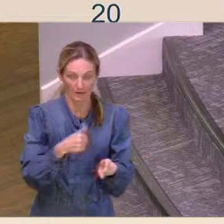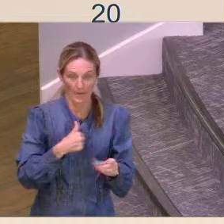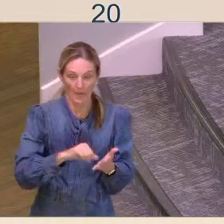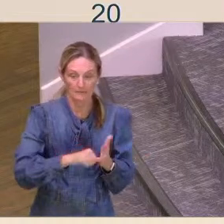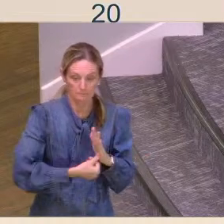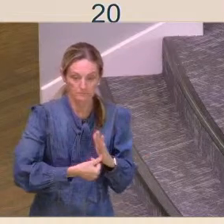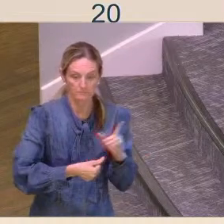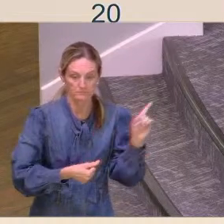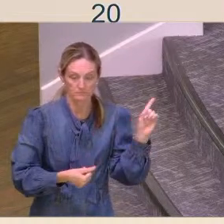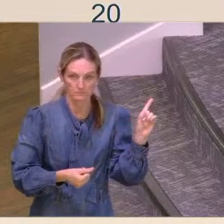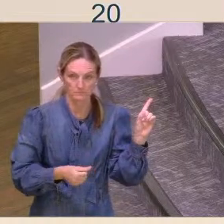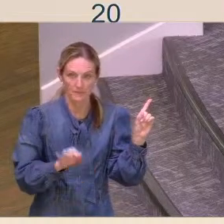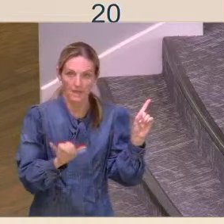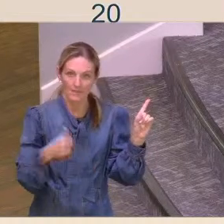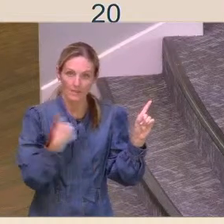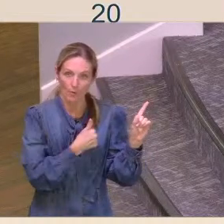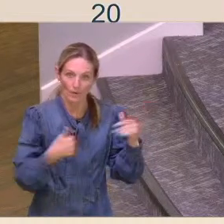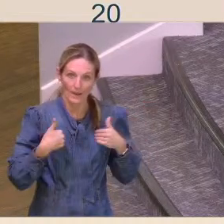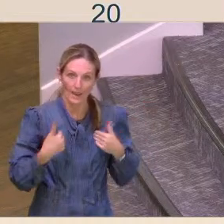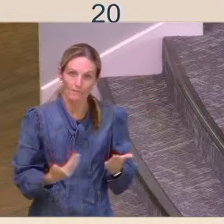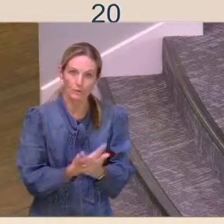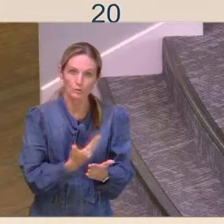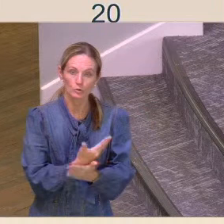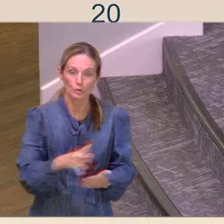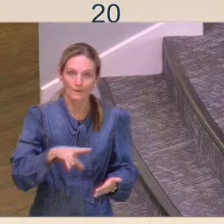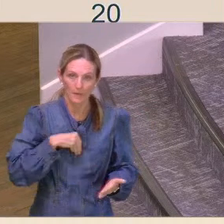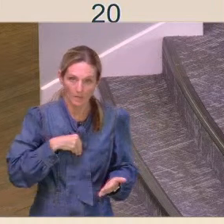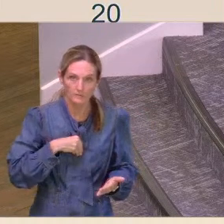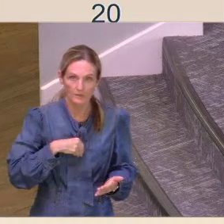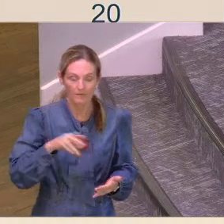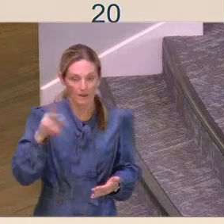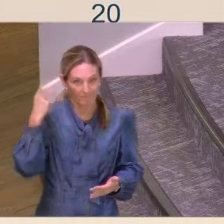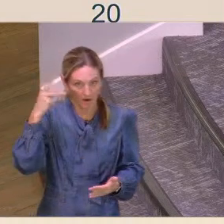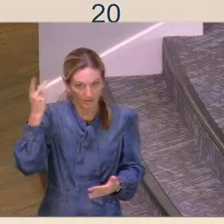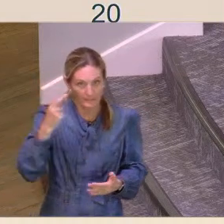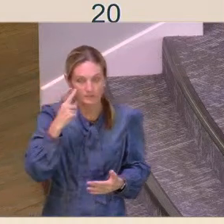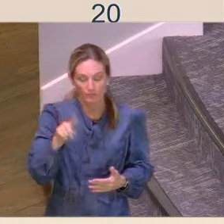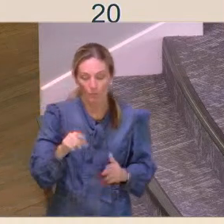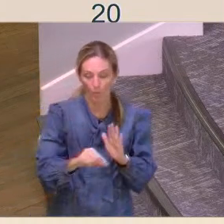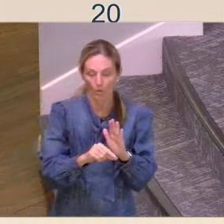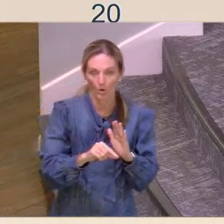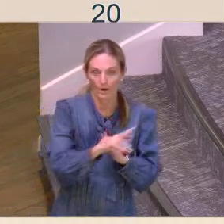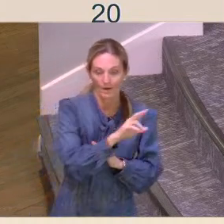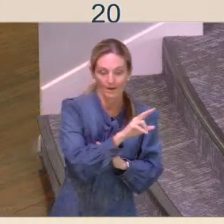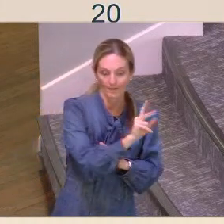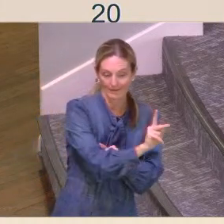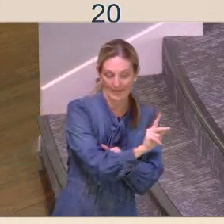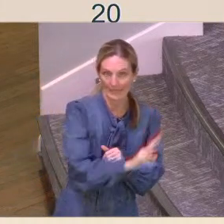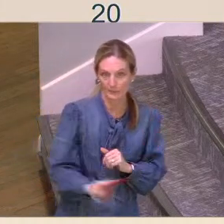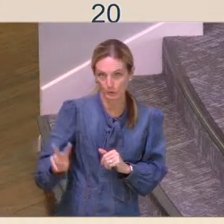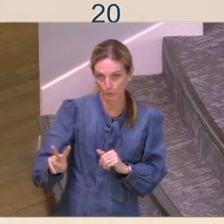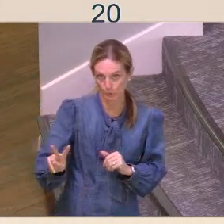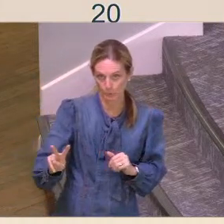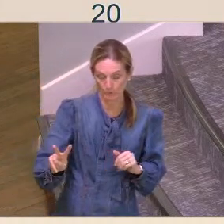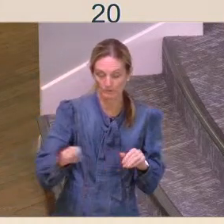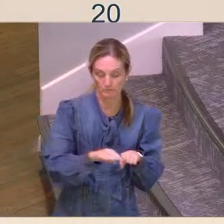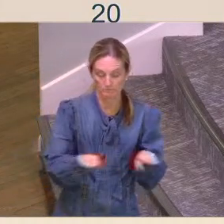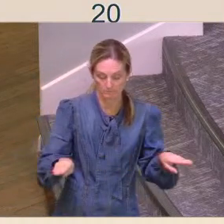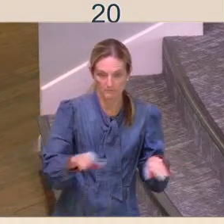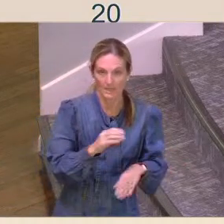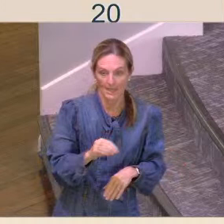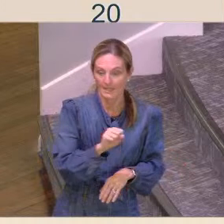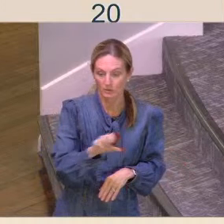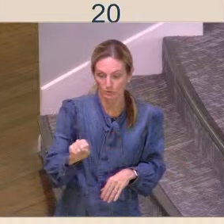we have new adoptions. We've got a phonics adoption for grades K through 2, as well as a social studies